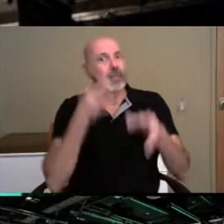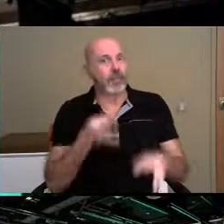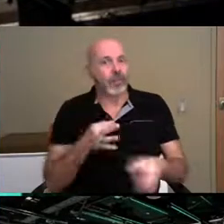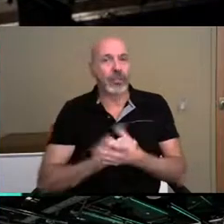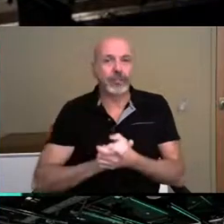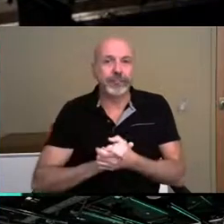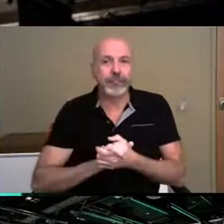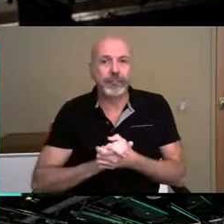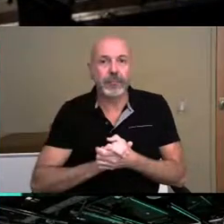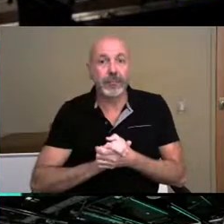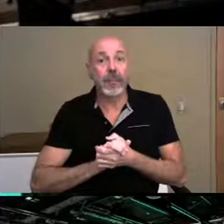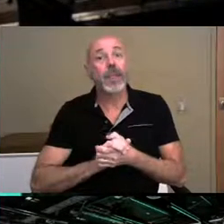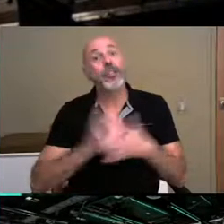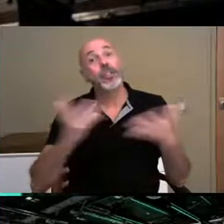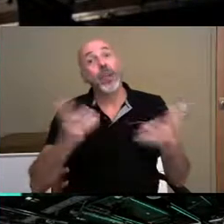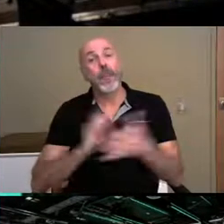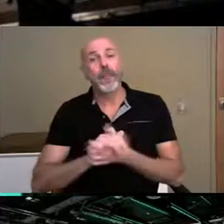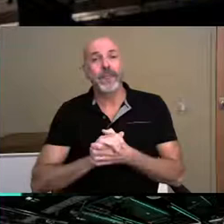And with that in mind,